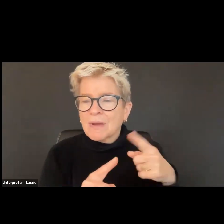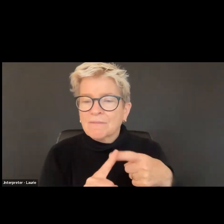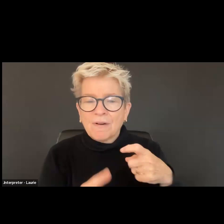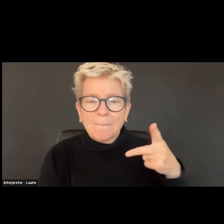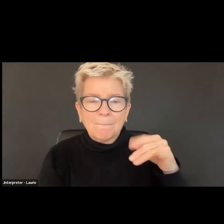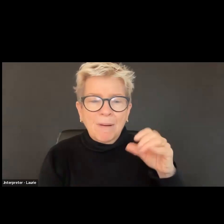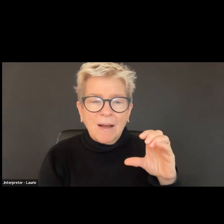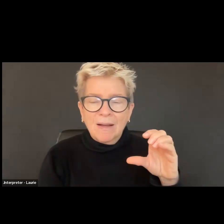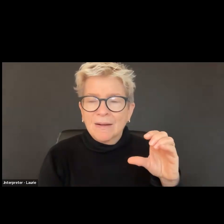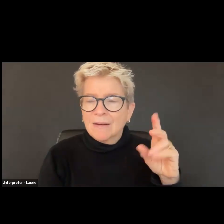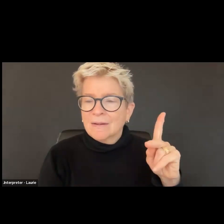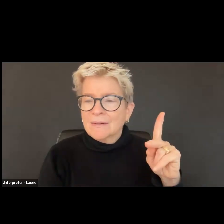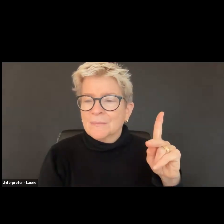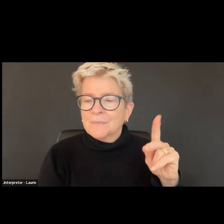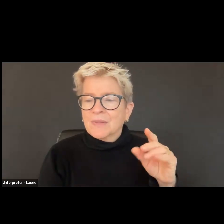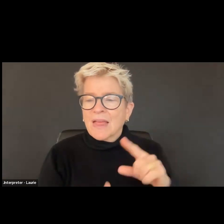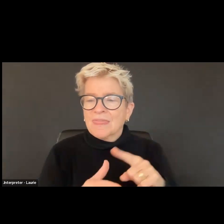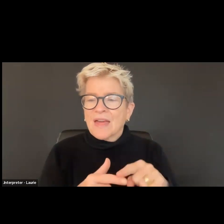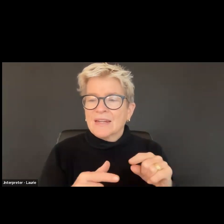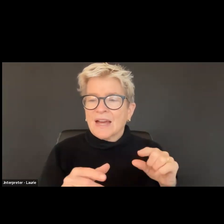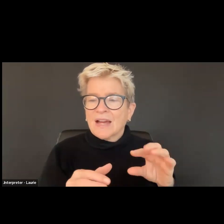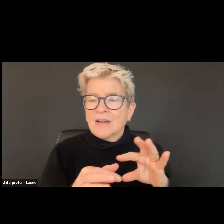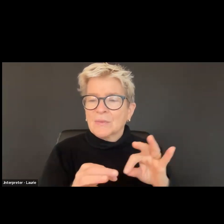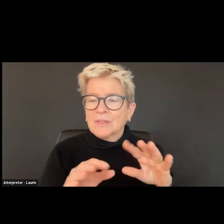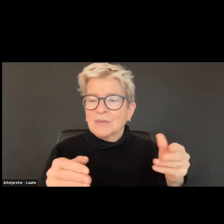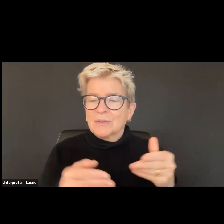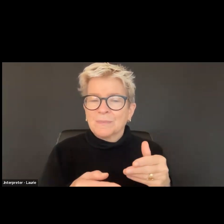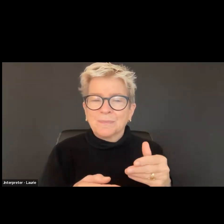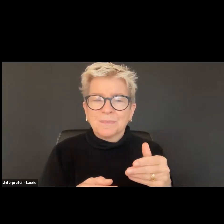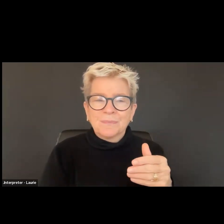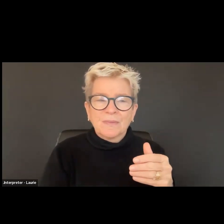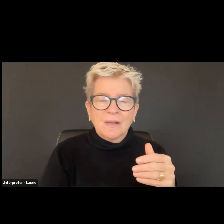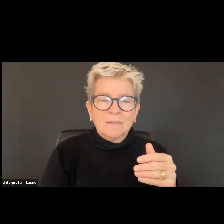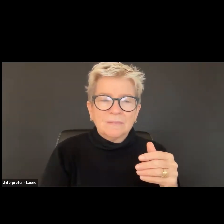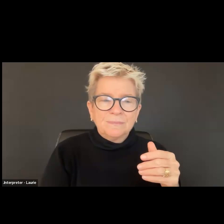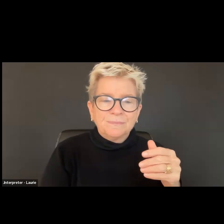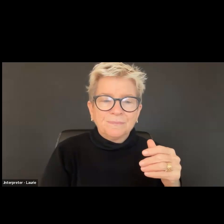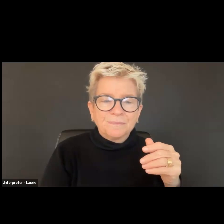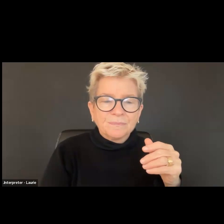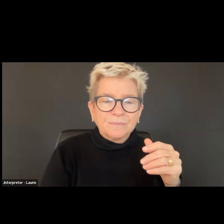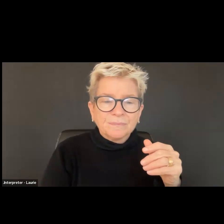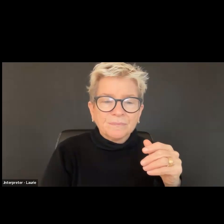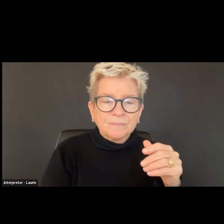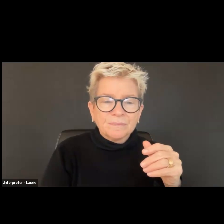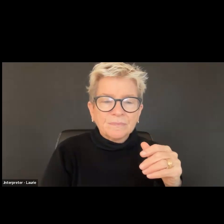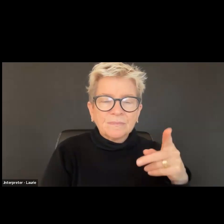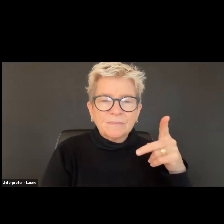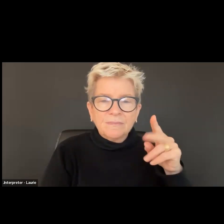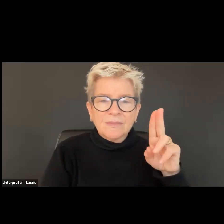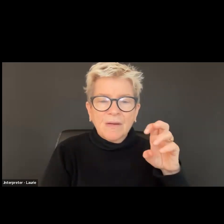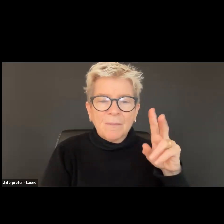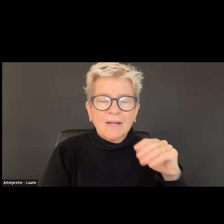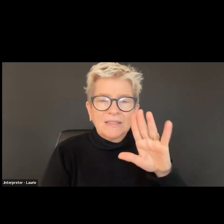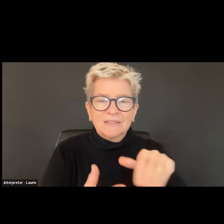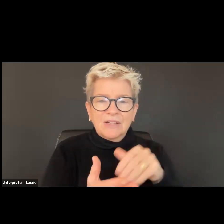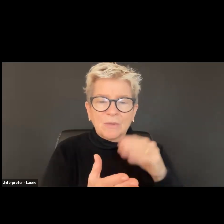then I'd like to introduce Vicki Lowe and Catherine Akia with the American Indian Health Commission. Puck says, centralized knowledge,